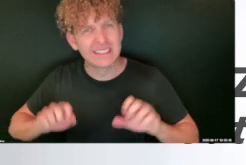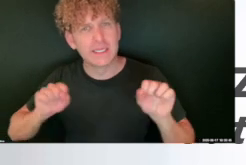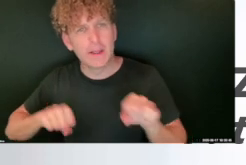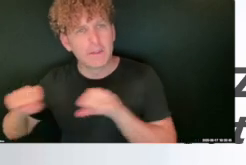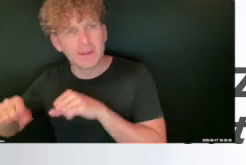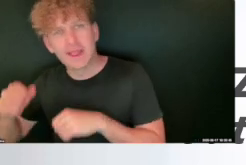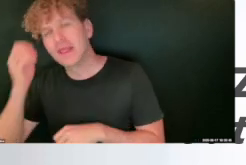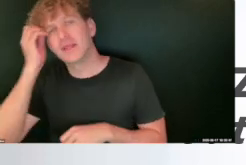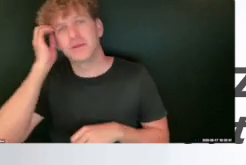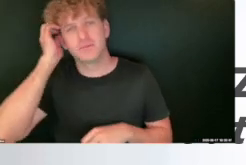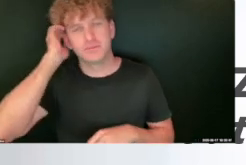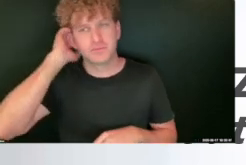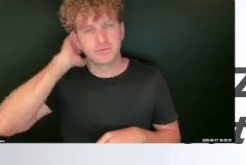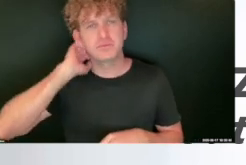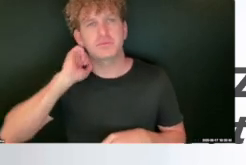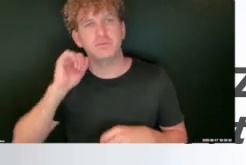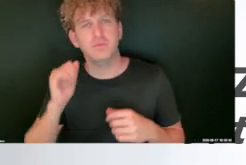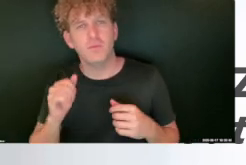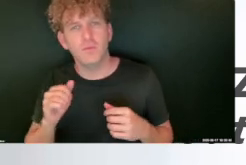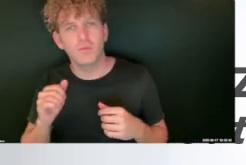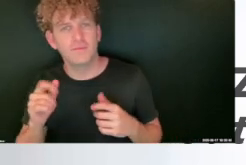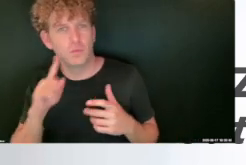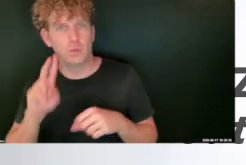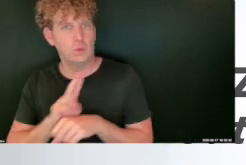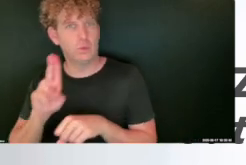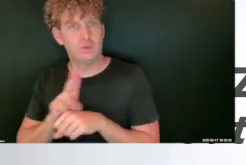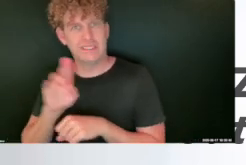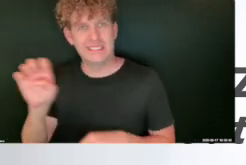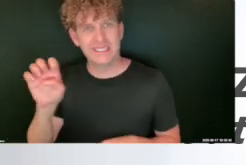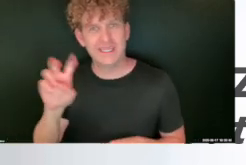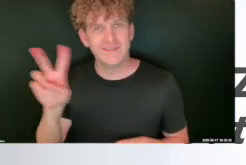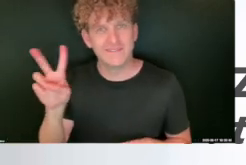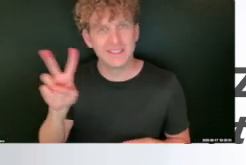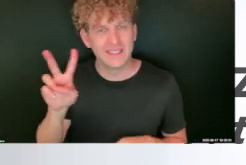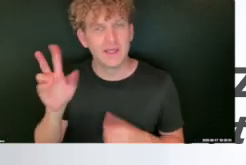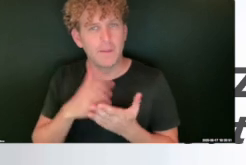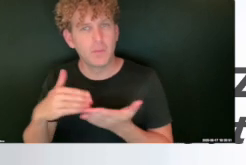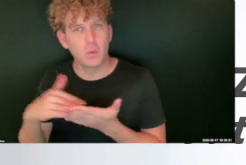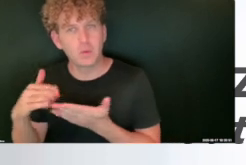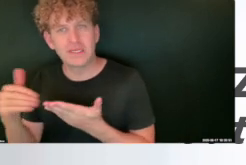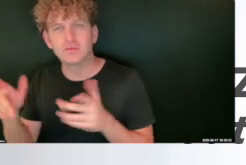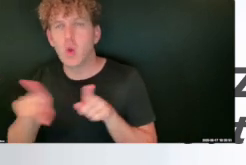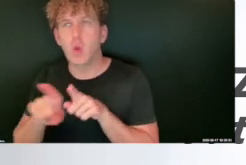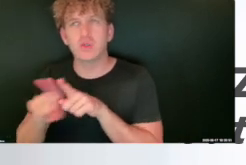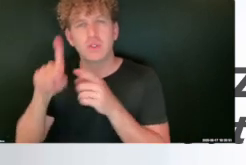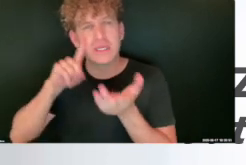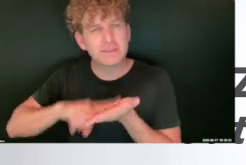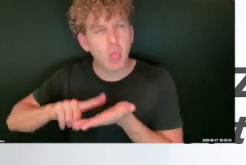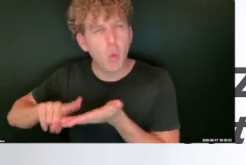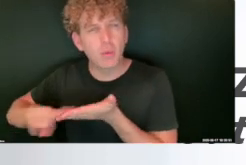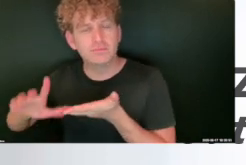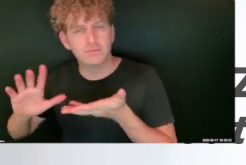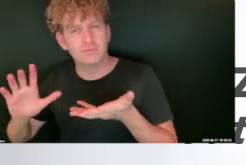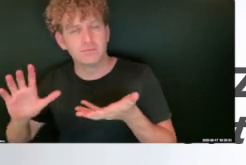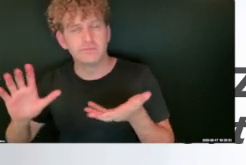opportunities for students in green, automotive, and engineering technology programs. contributes to research and development of efforts